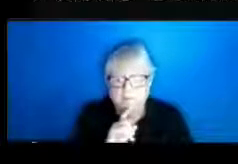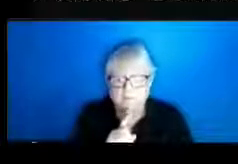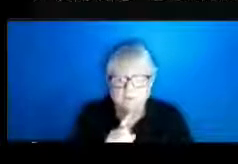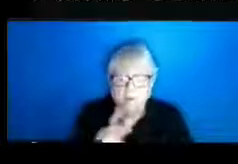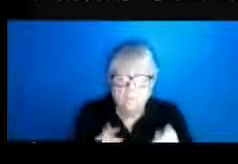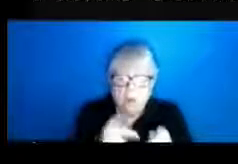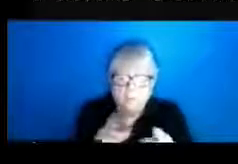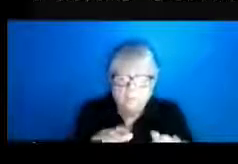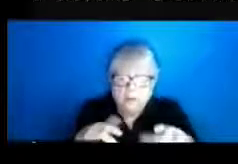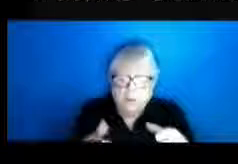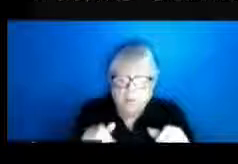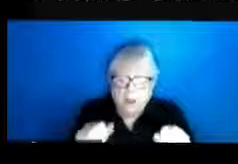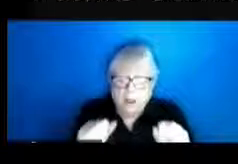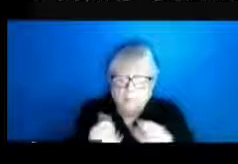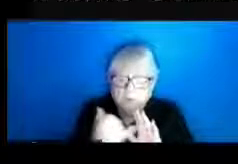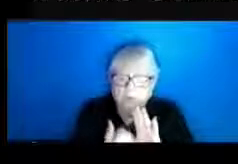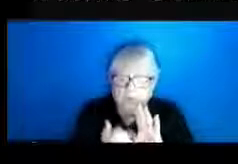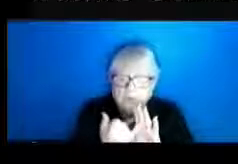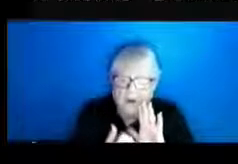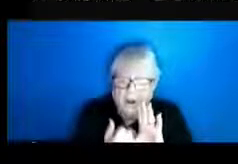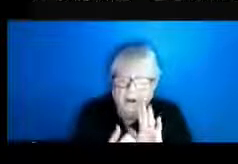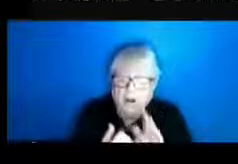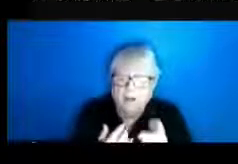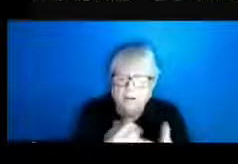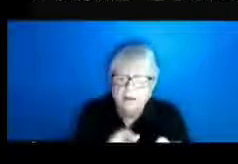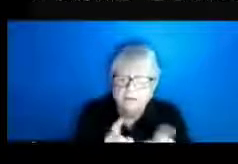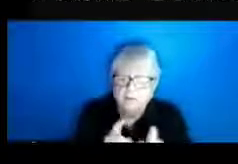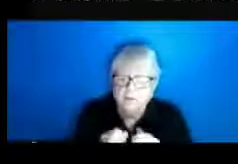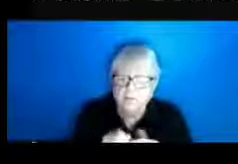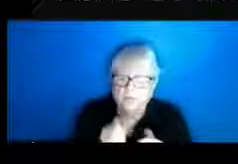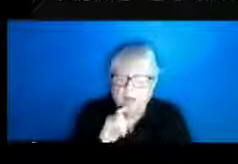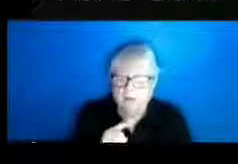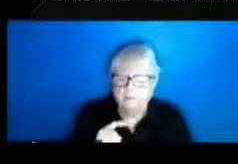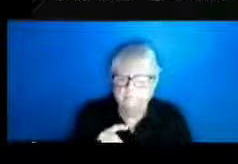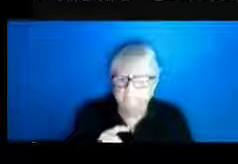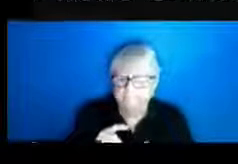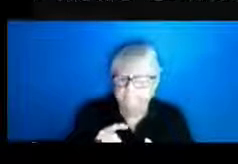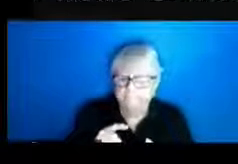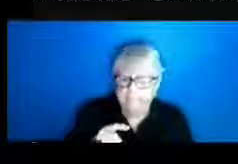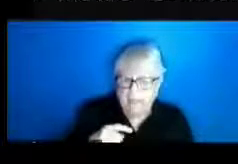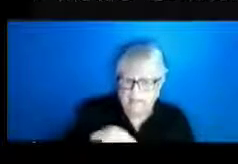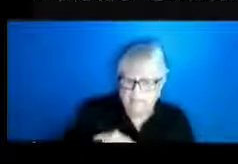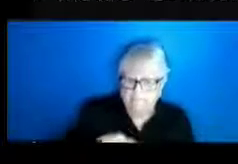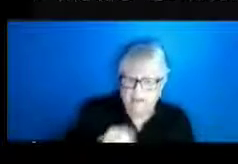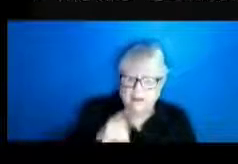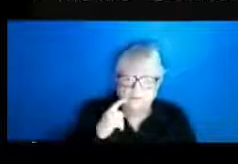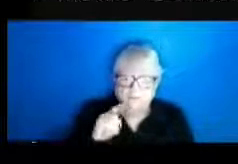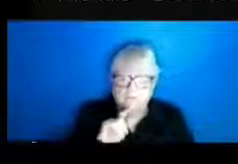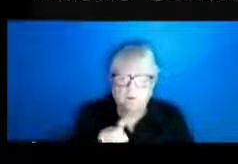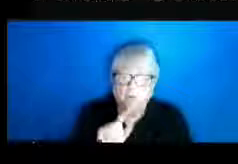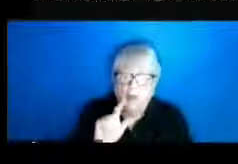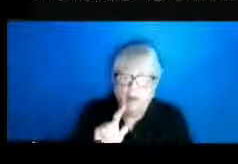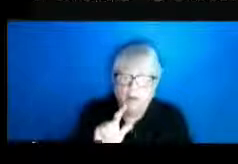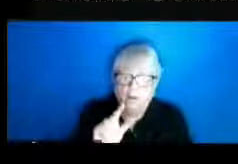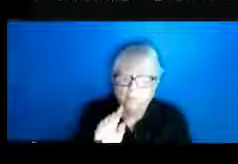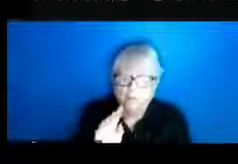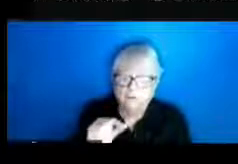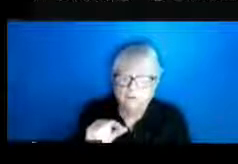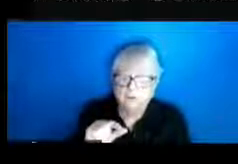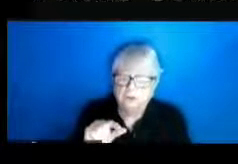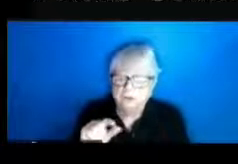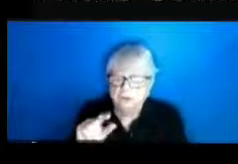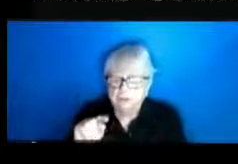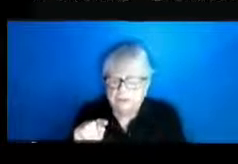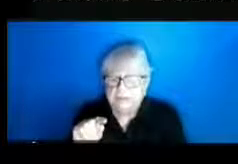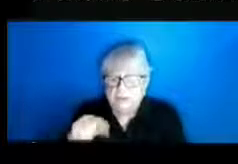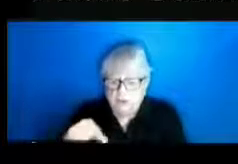to draw a Senate district that empowers the LGBTQ plus community, bringing in that LGBTQ plus community of interest in the West Sacramento region,